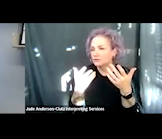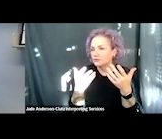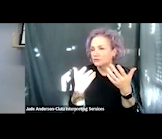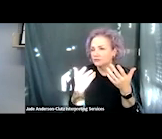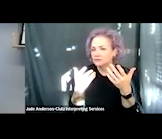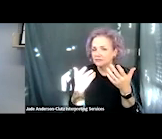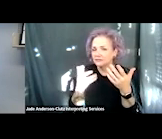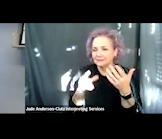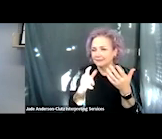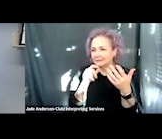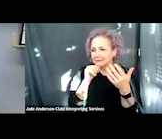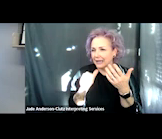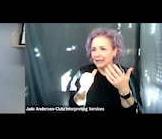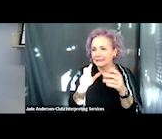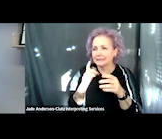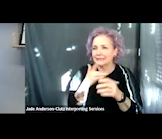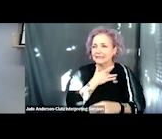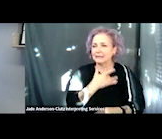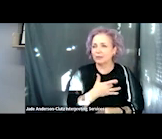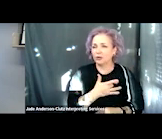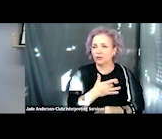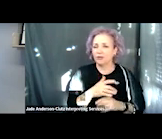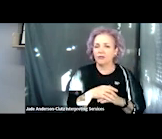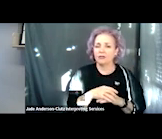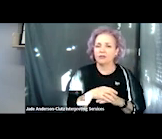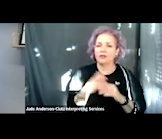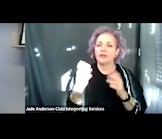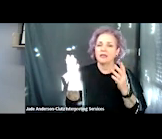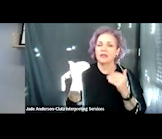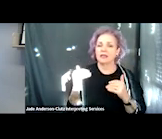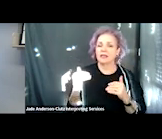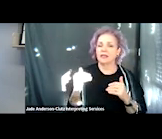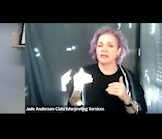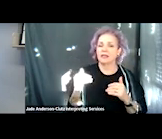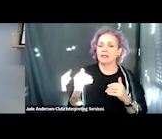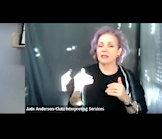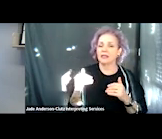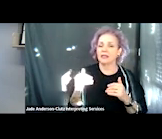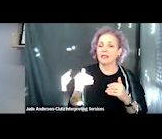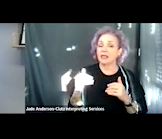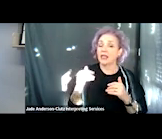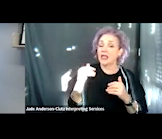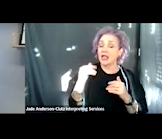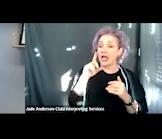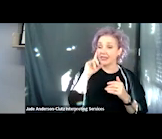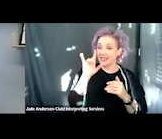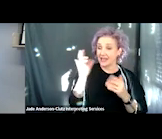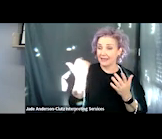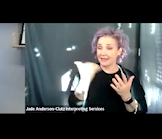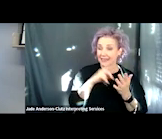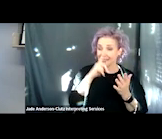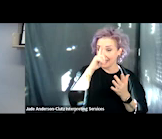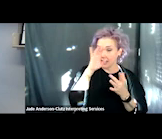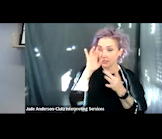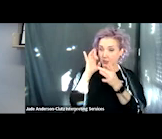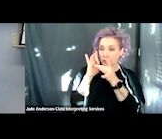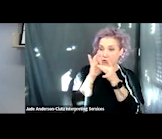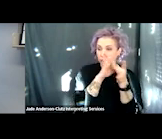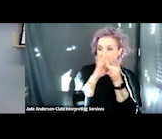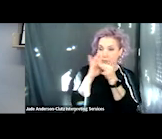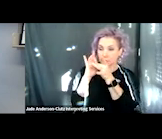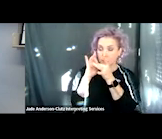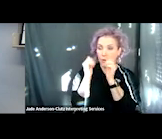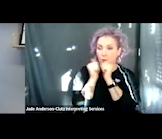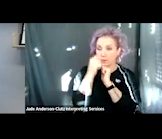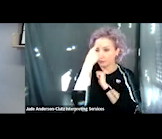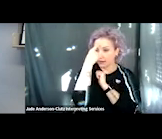in the synchrony between different brain regions here, in this case, the hippocampus and prefrontal cortex. And finally, for the cognition, we